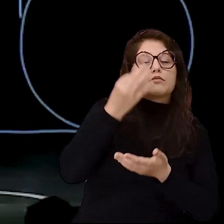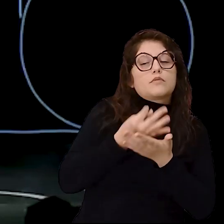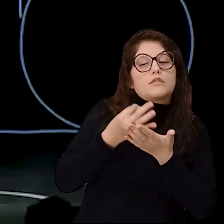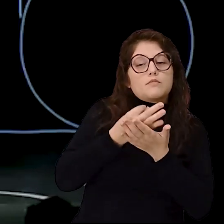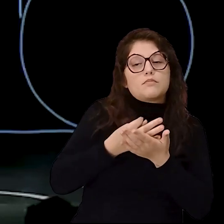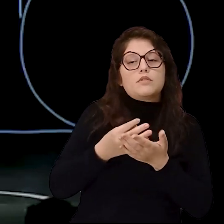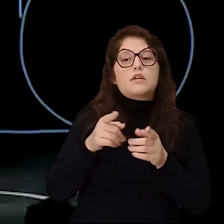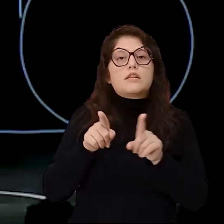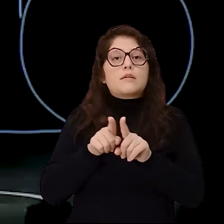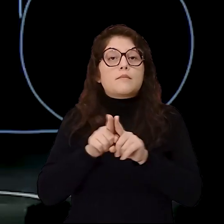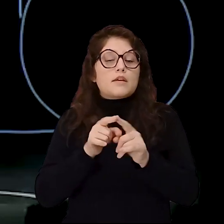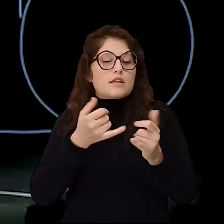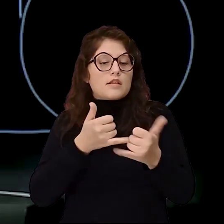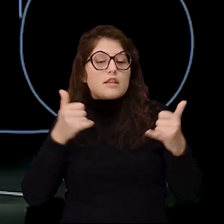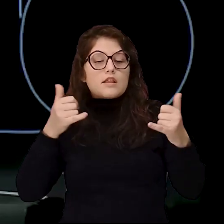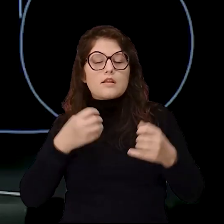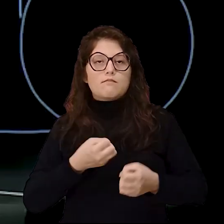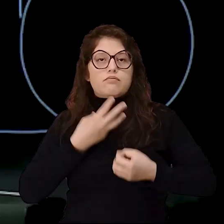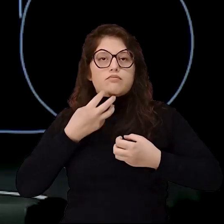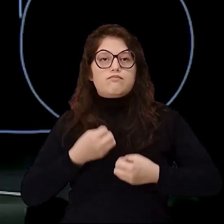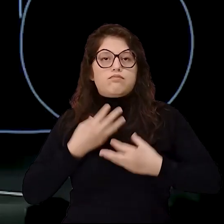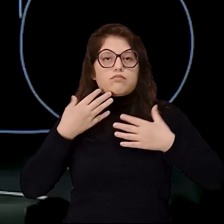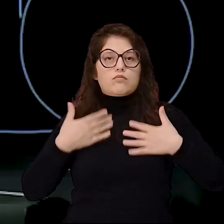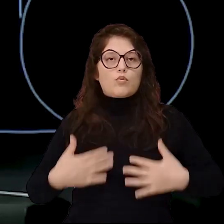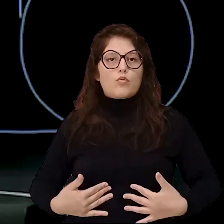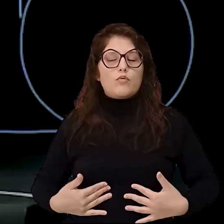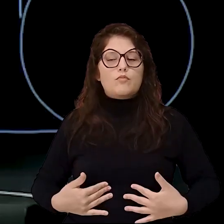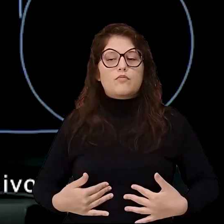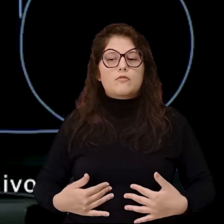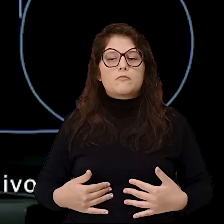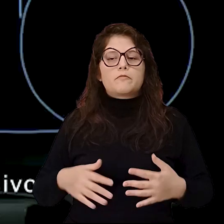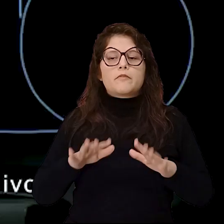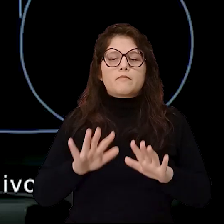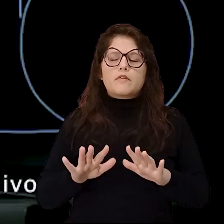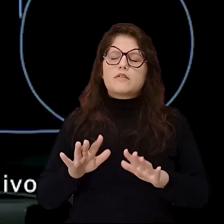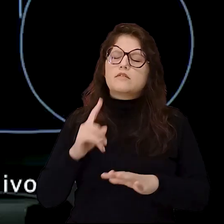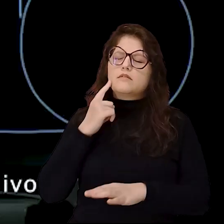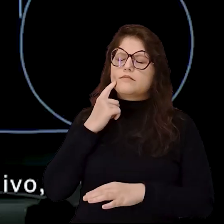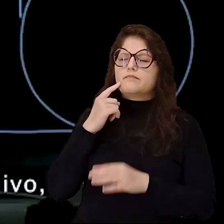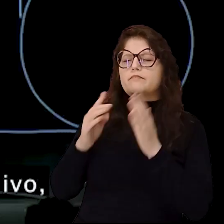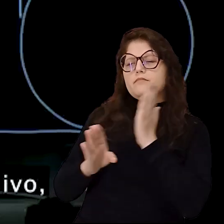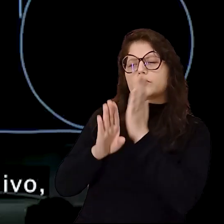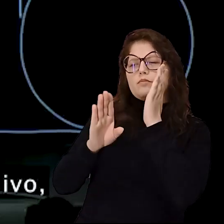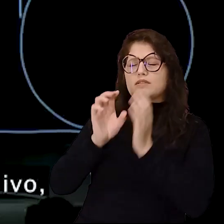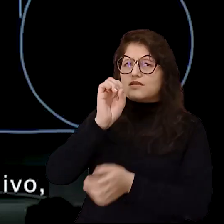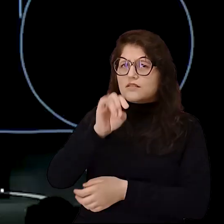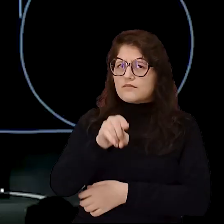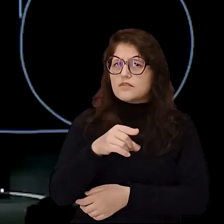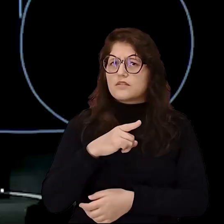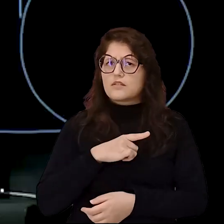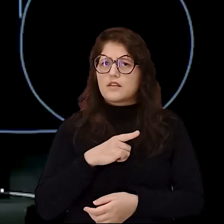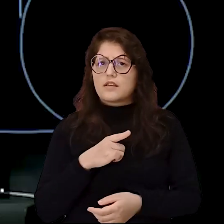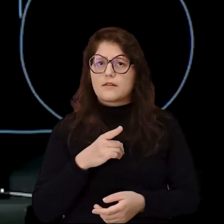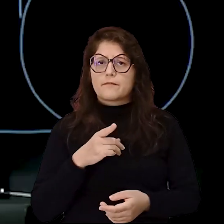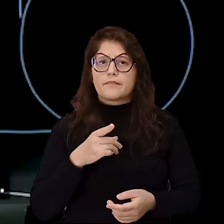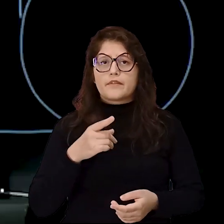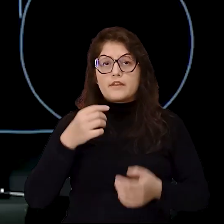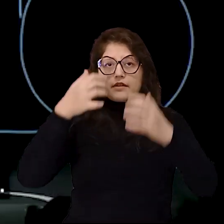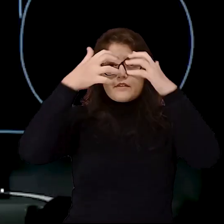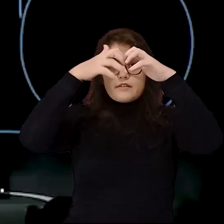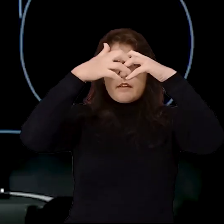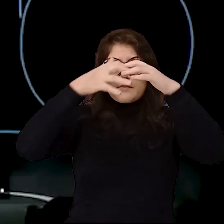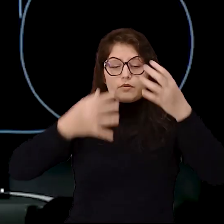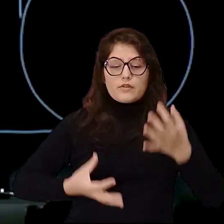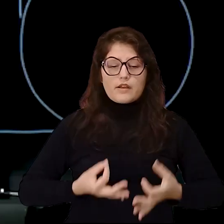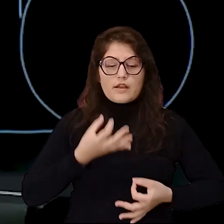what they were. There was medication, there were certain psychotherapies, there was possibly electroconvulsive treatment, and that everything